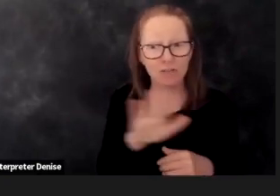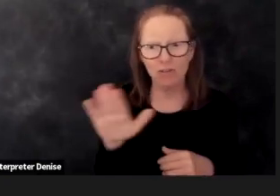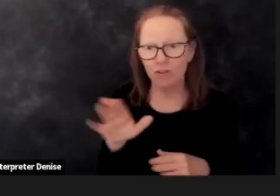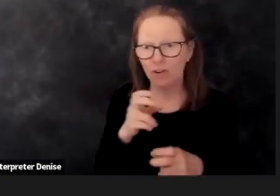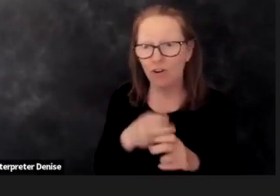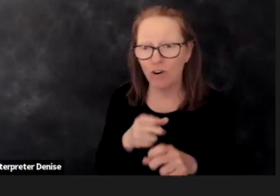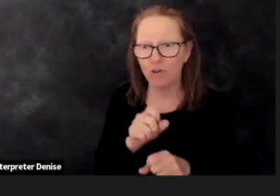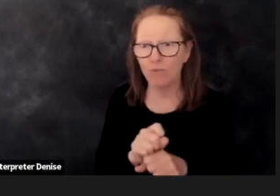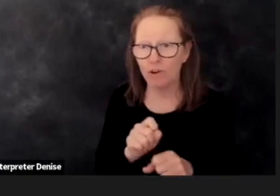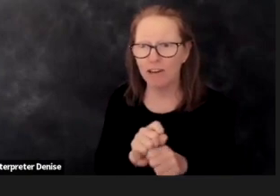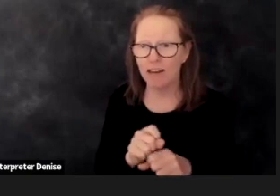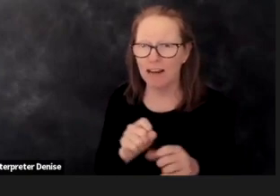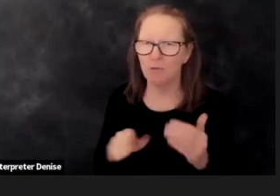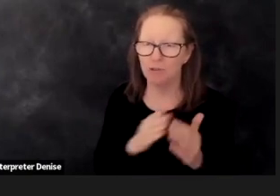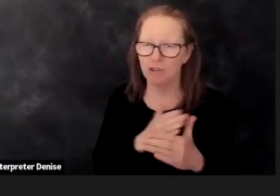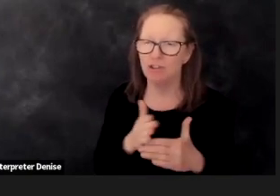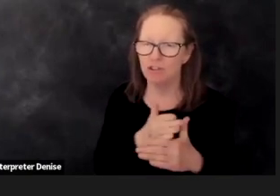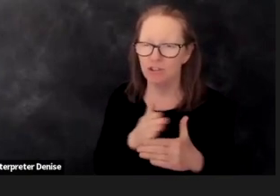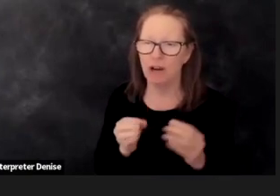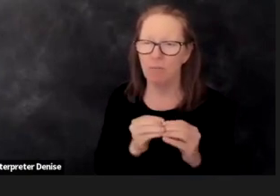details later.